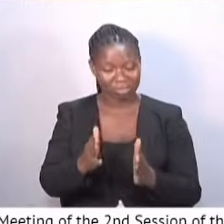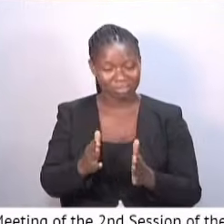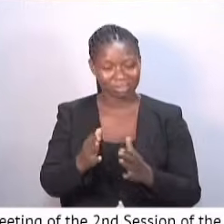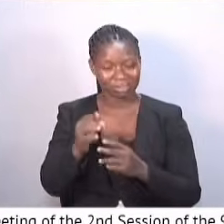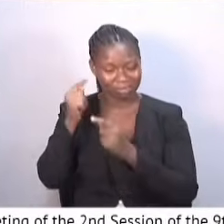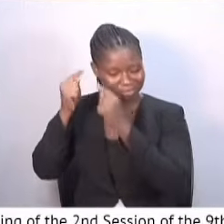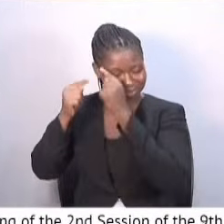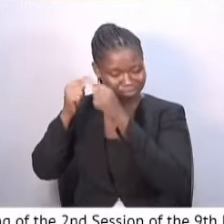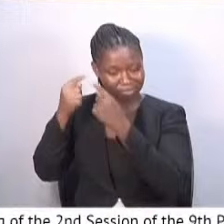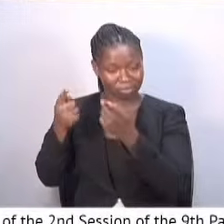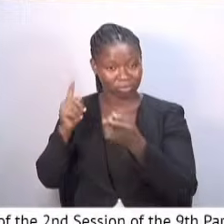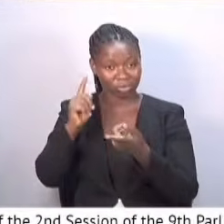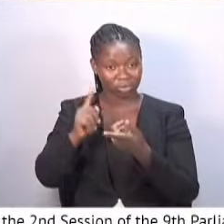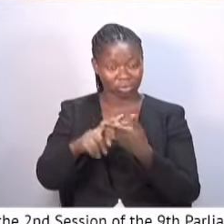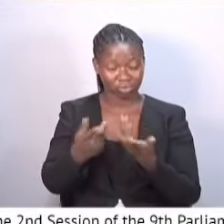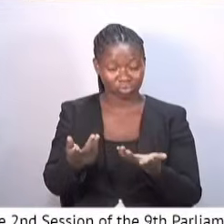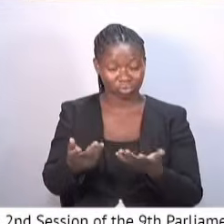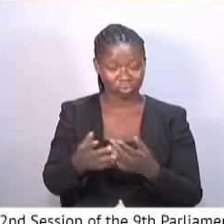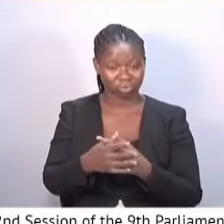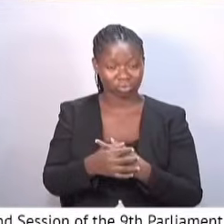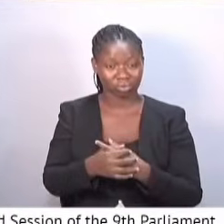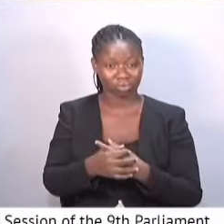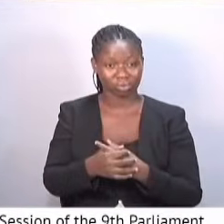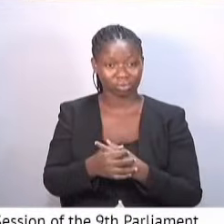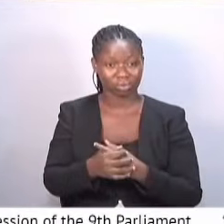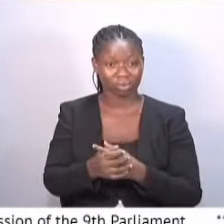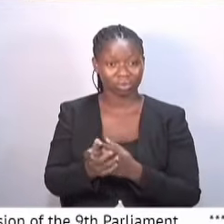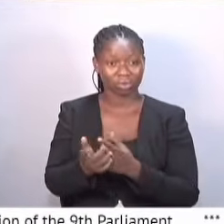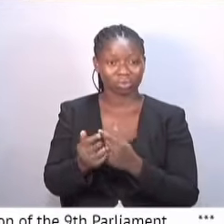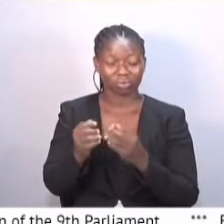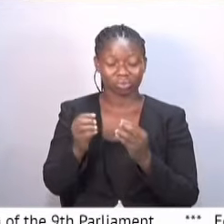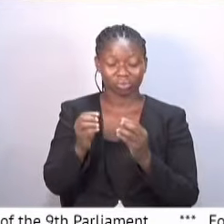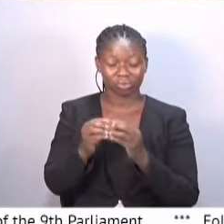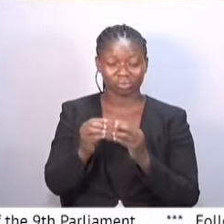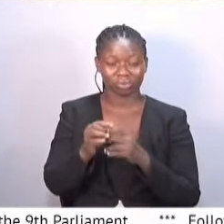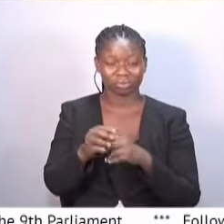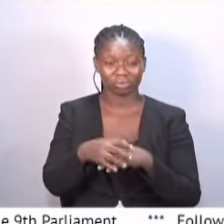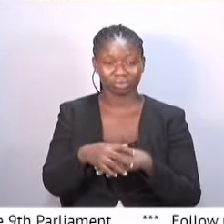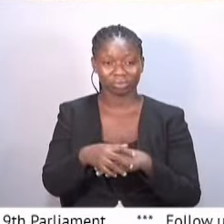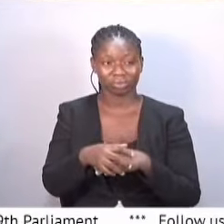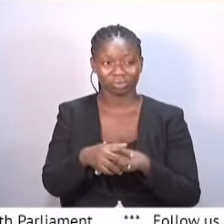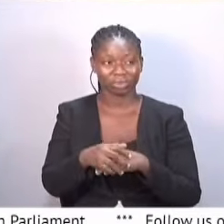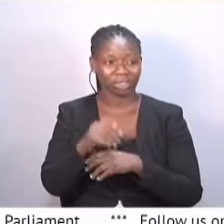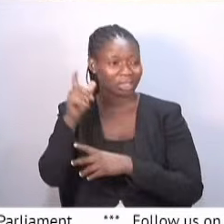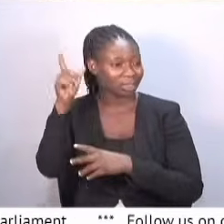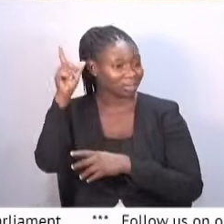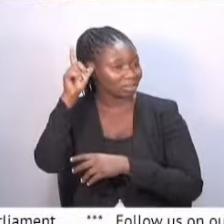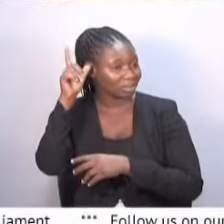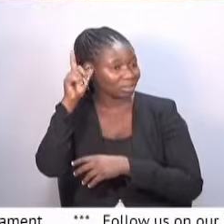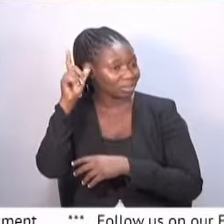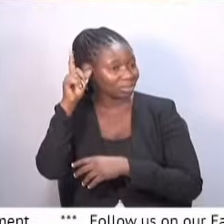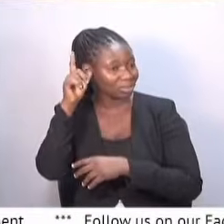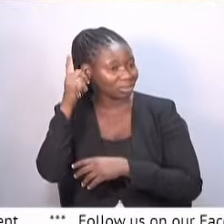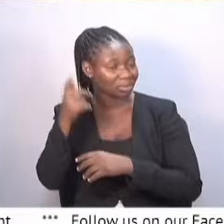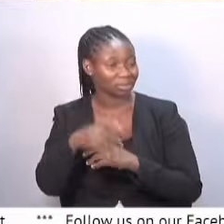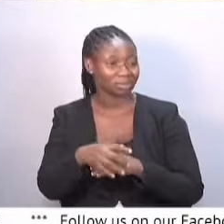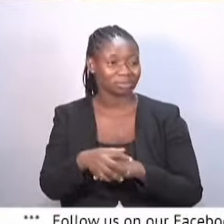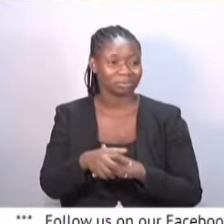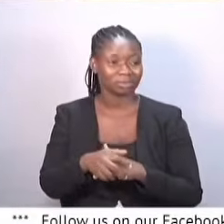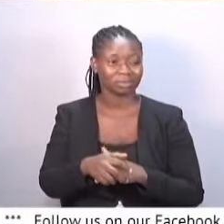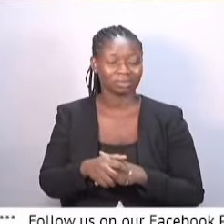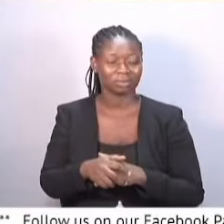concerned to raise an issue of admissibility. You know, I listen to you. I listen to you.